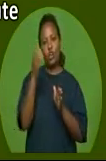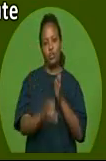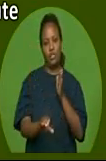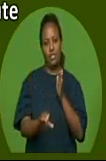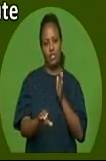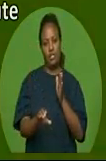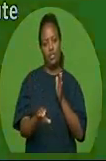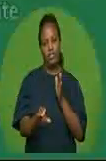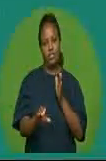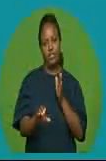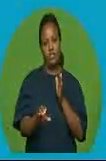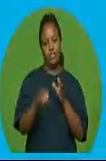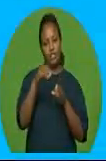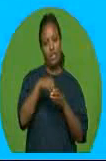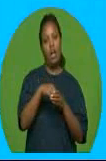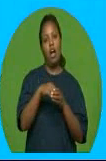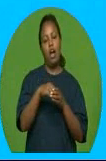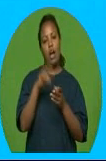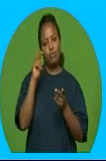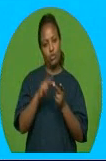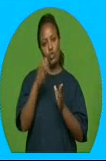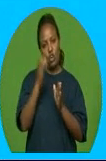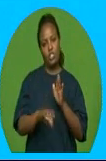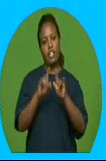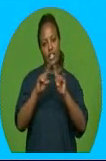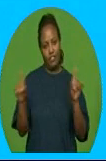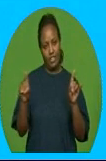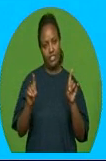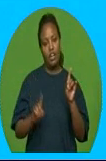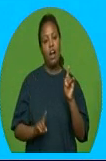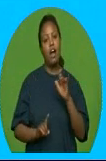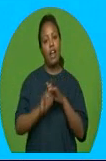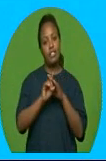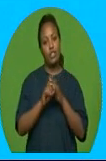absolute cost. An absolute cost